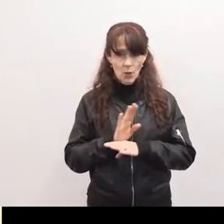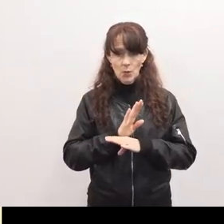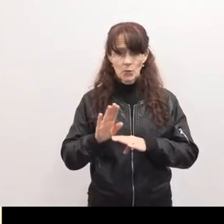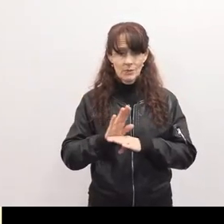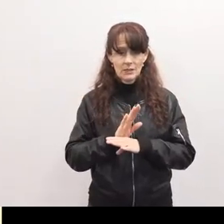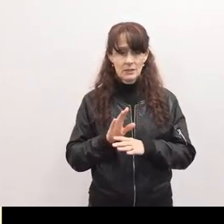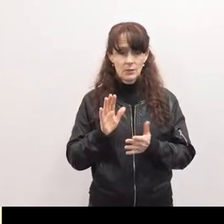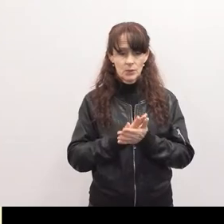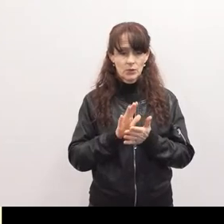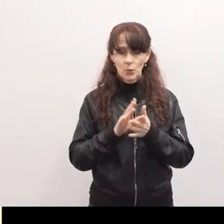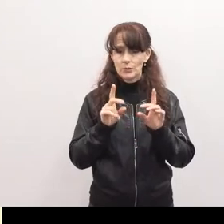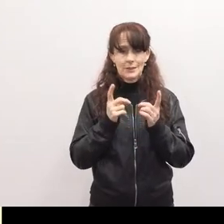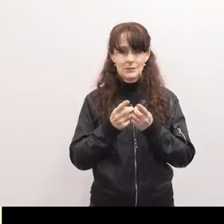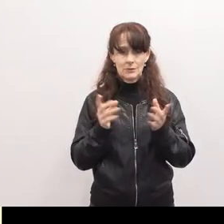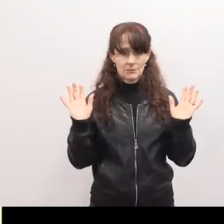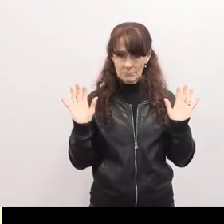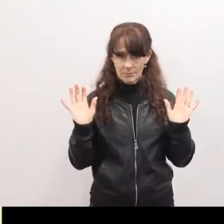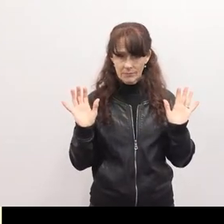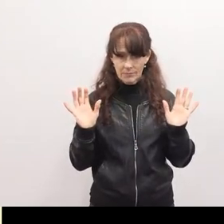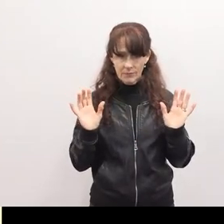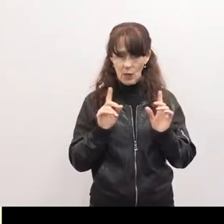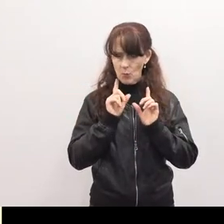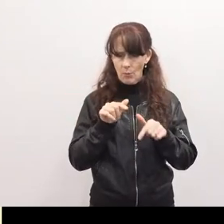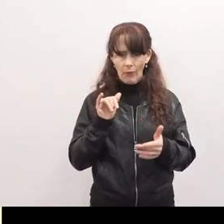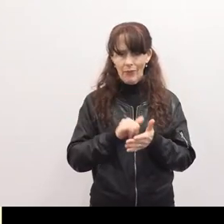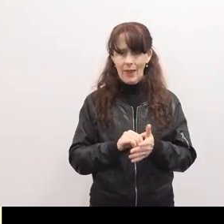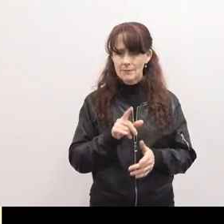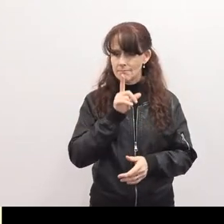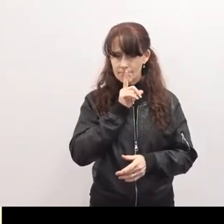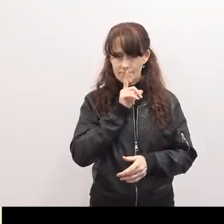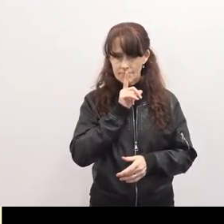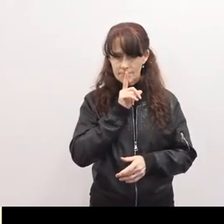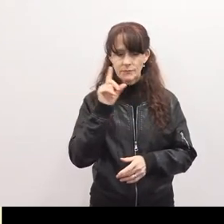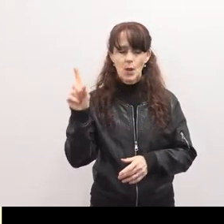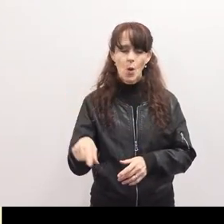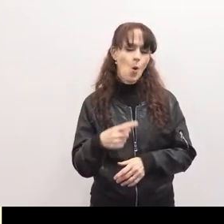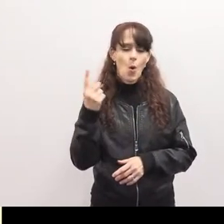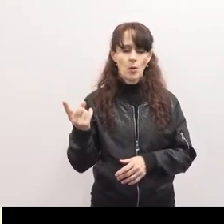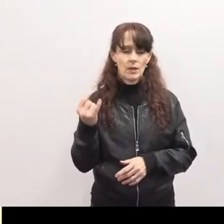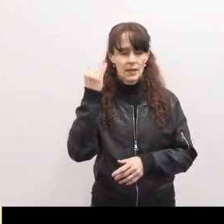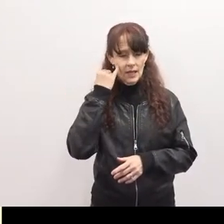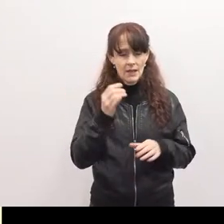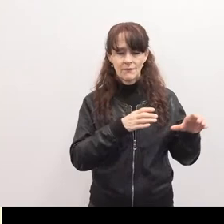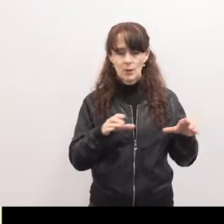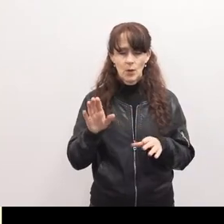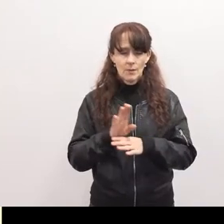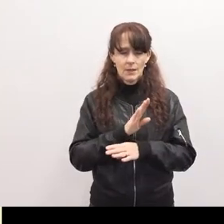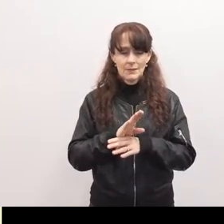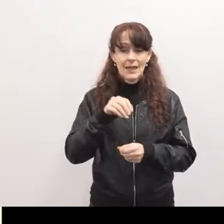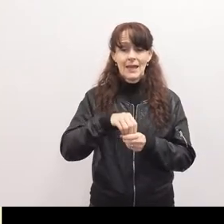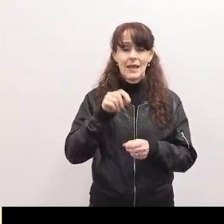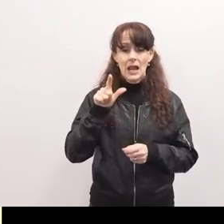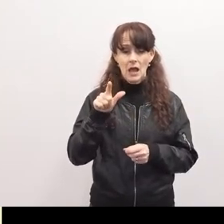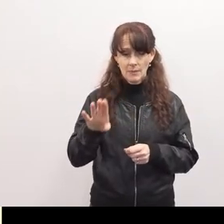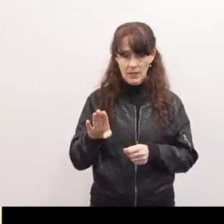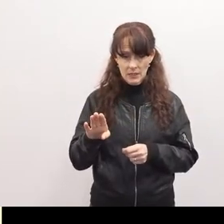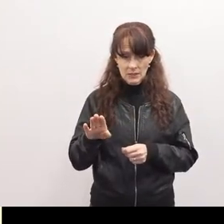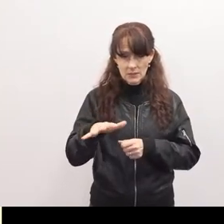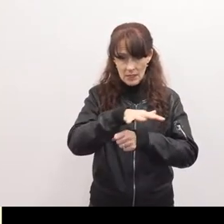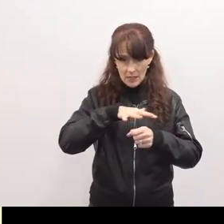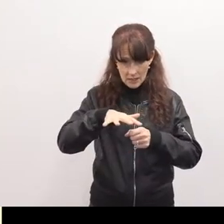with school districts, you don't have to report that. Okay? It's only if they're doing business in Long Beach